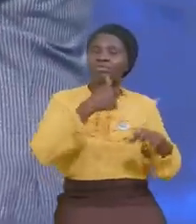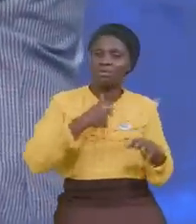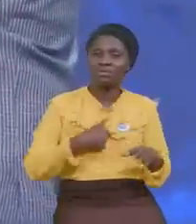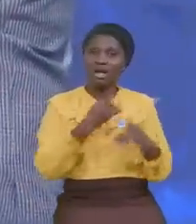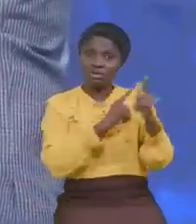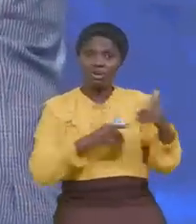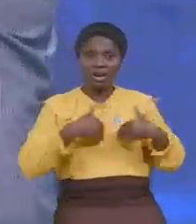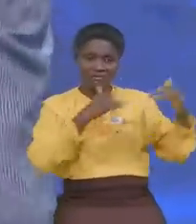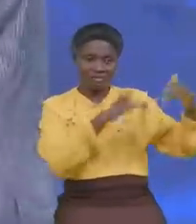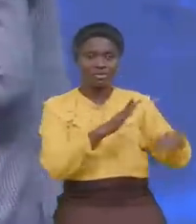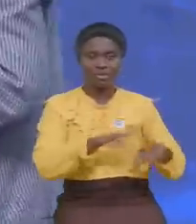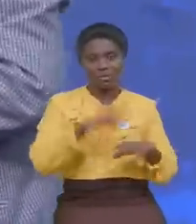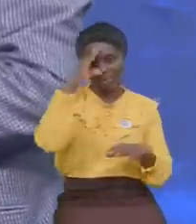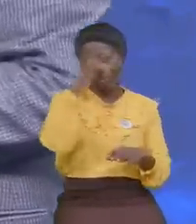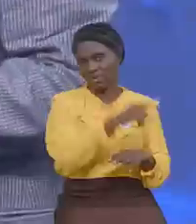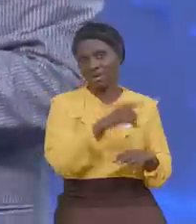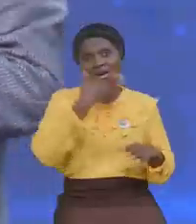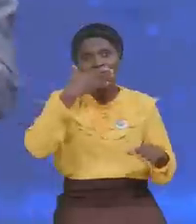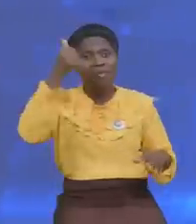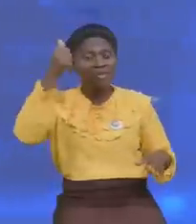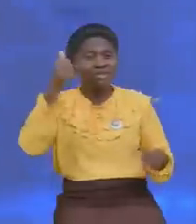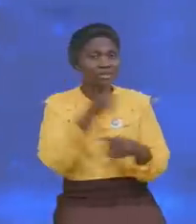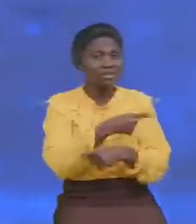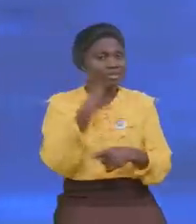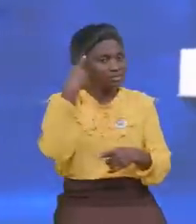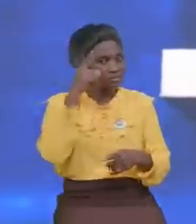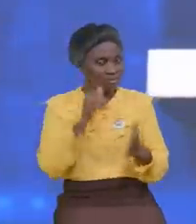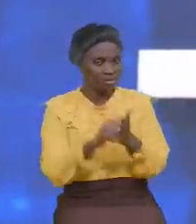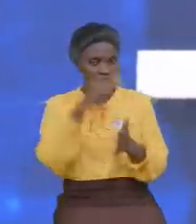best day for that man in Jericho.